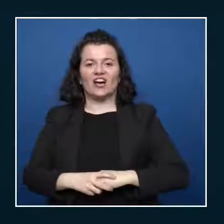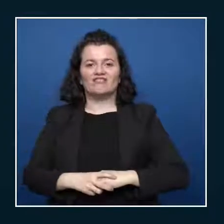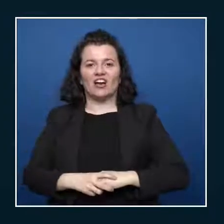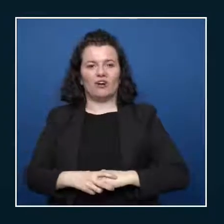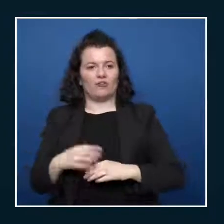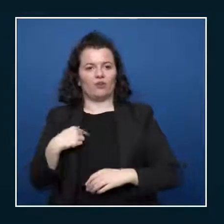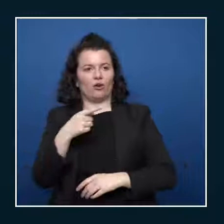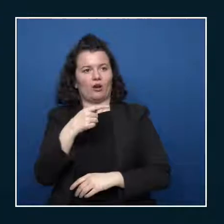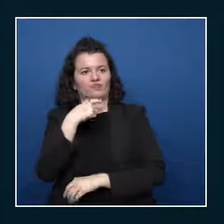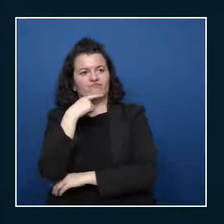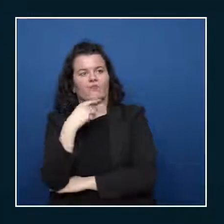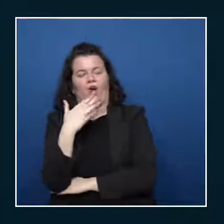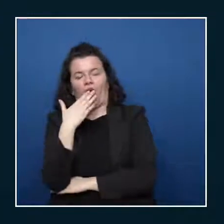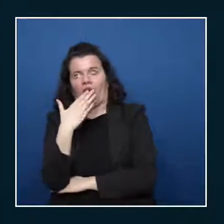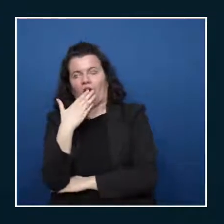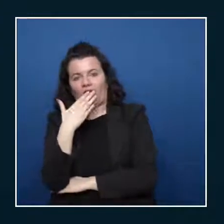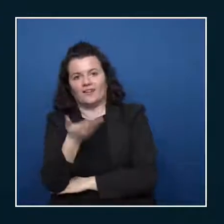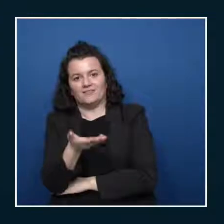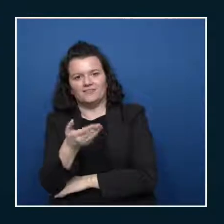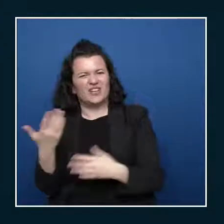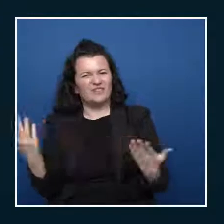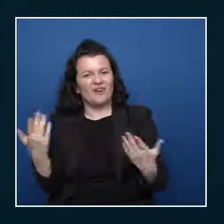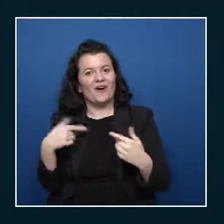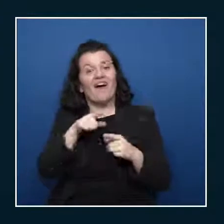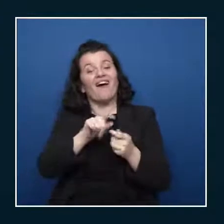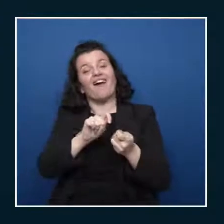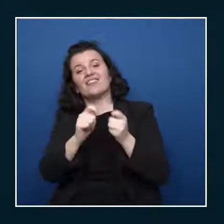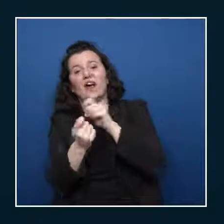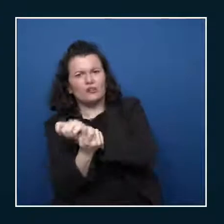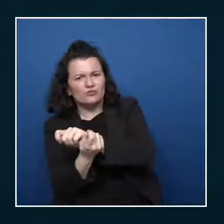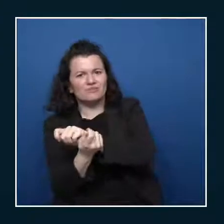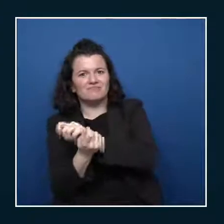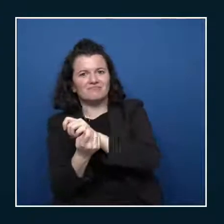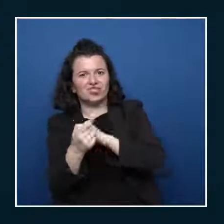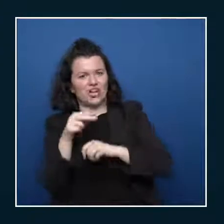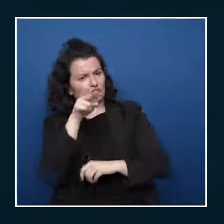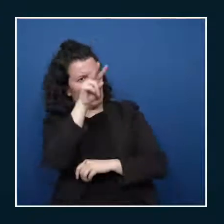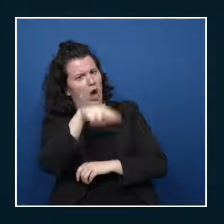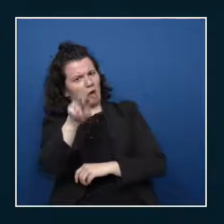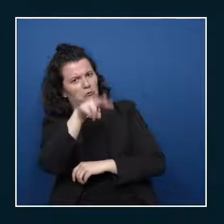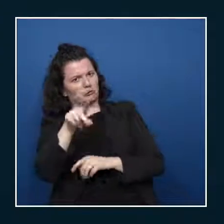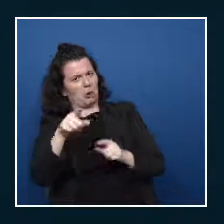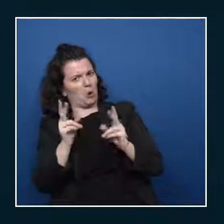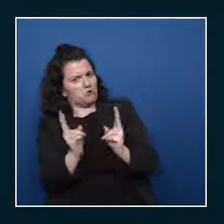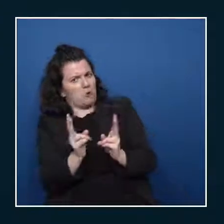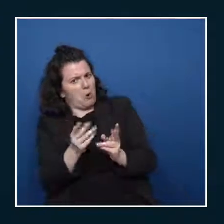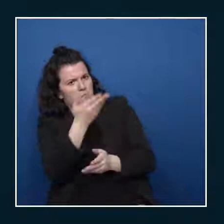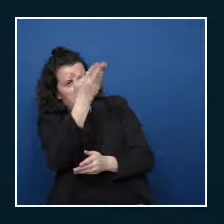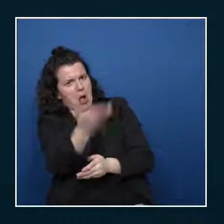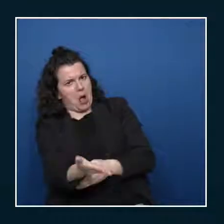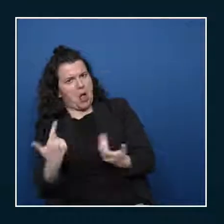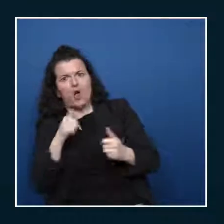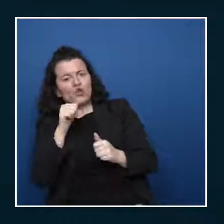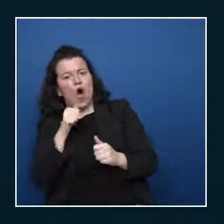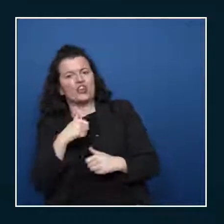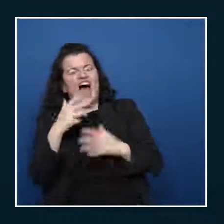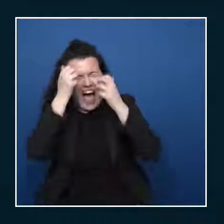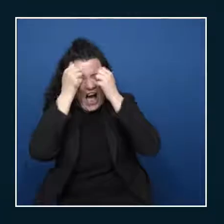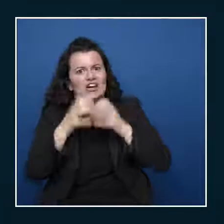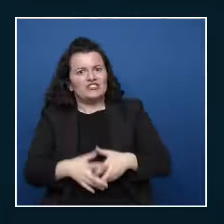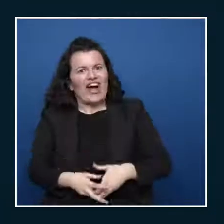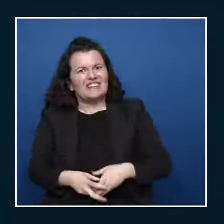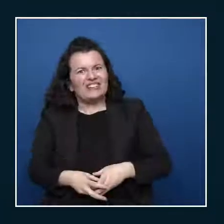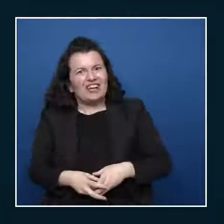sort of about something that seems really, really, really rehearsed. Is that right? So the thing is, look, everyone has